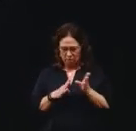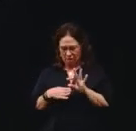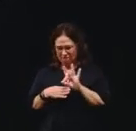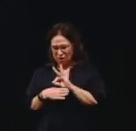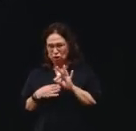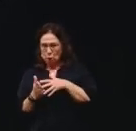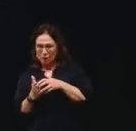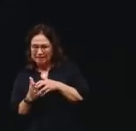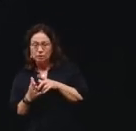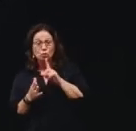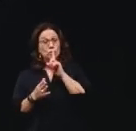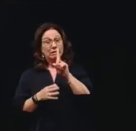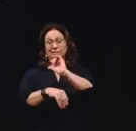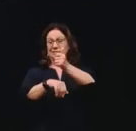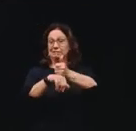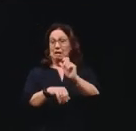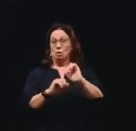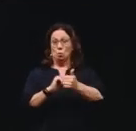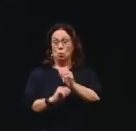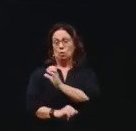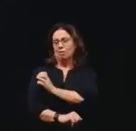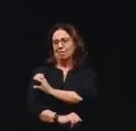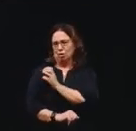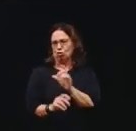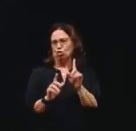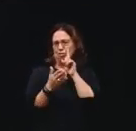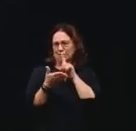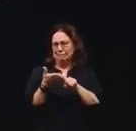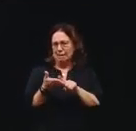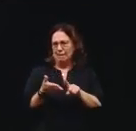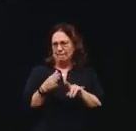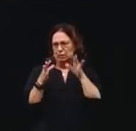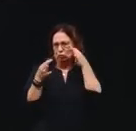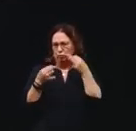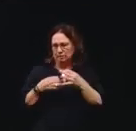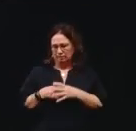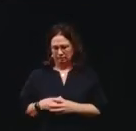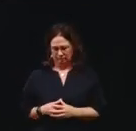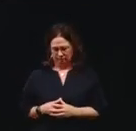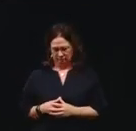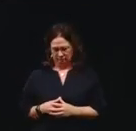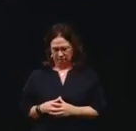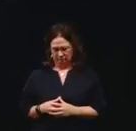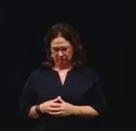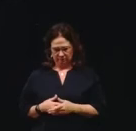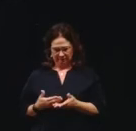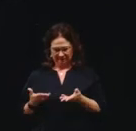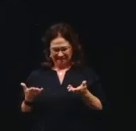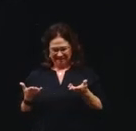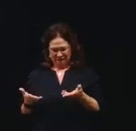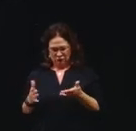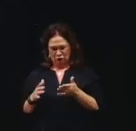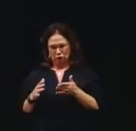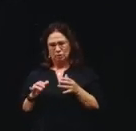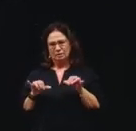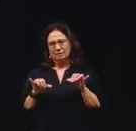are really clinically established diagnoses based on examination. And here, semiological features can give